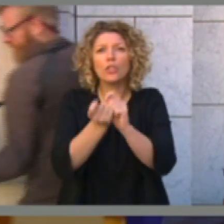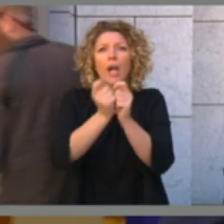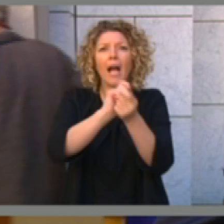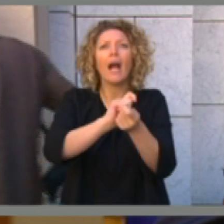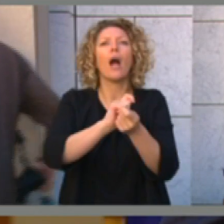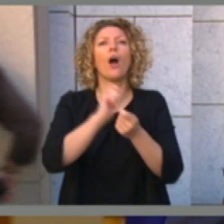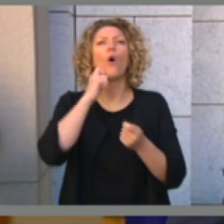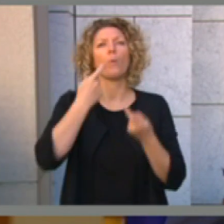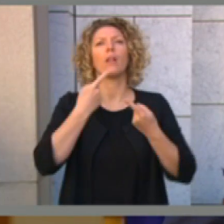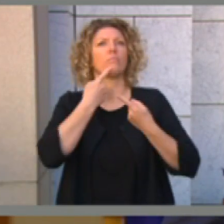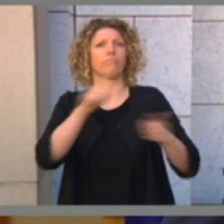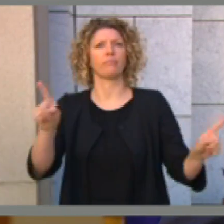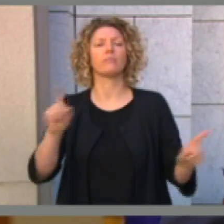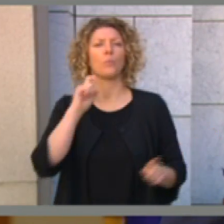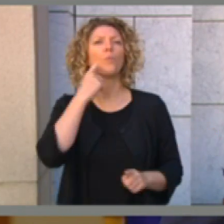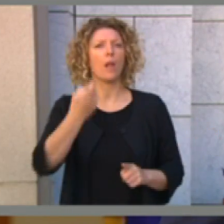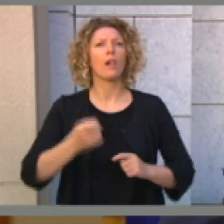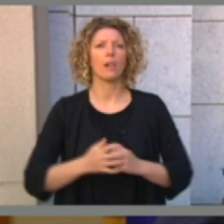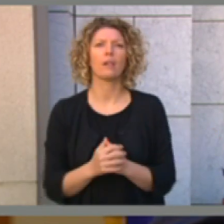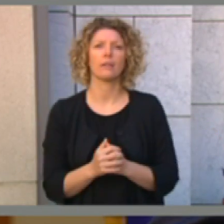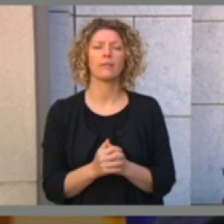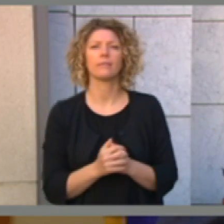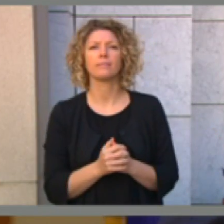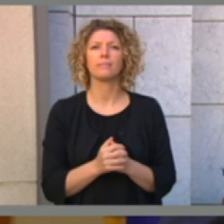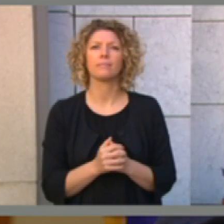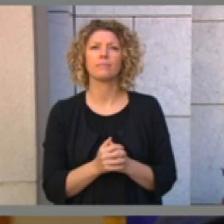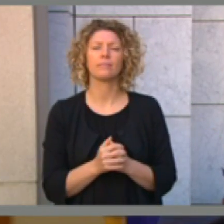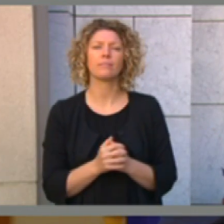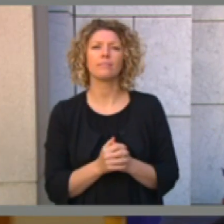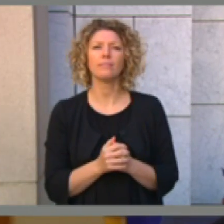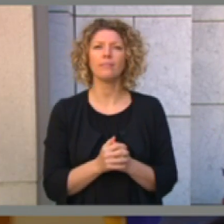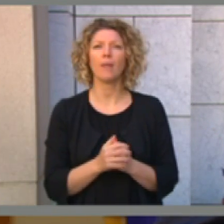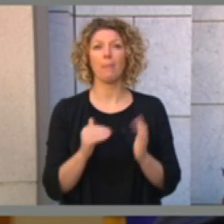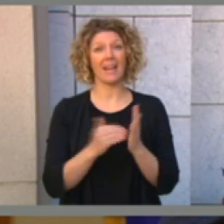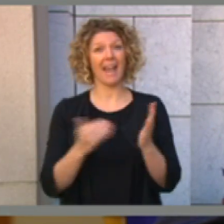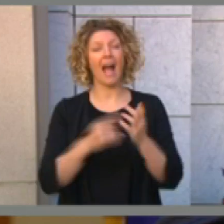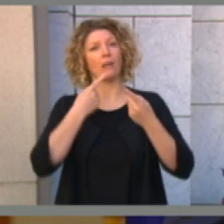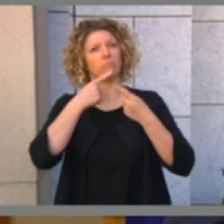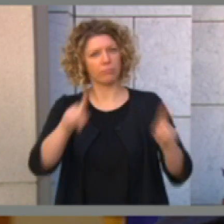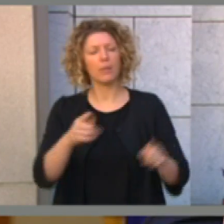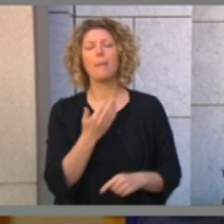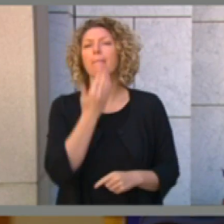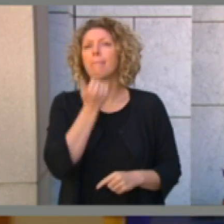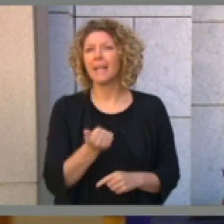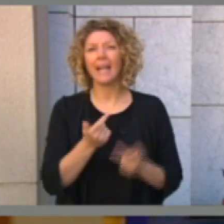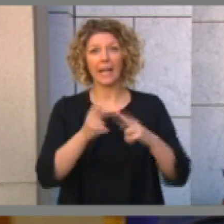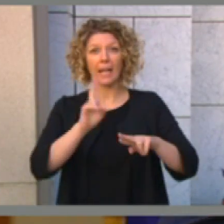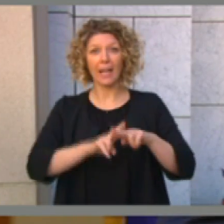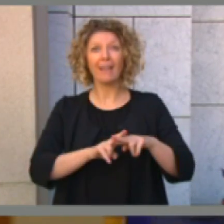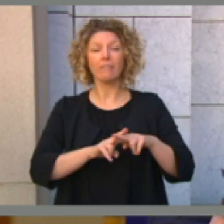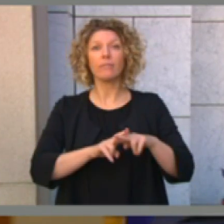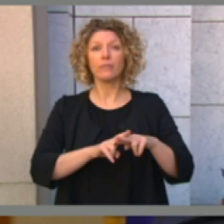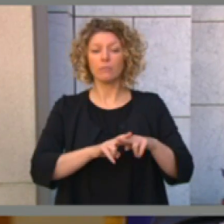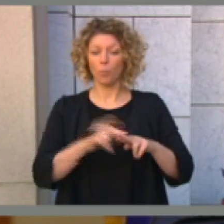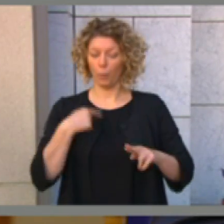and I would certainly come to a different view. But right now, that is the advice, and we need to ensure that when we're putting these scalable